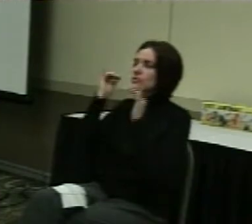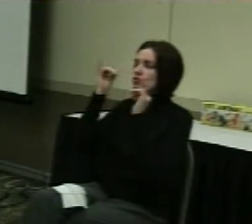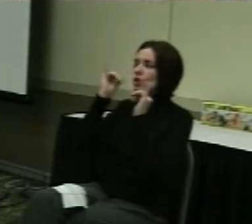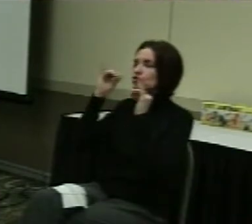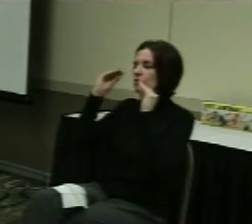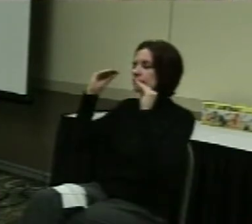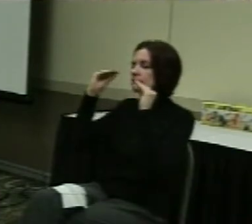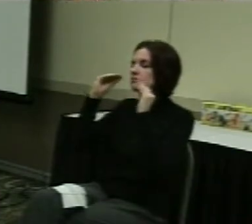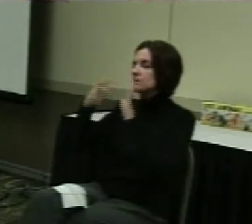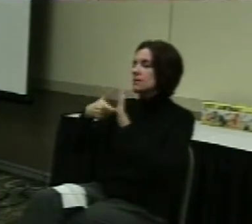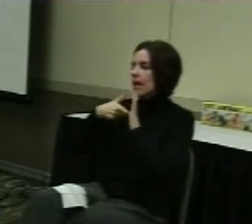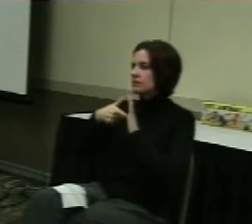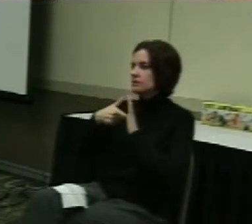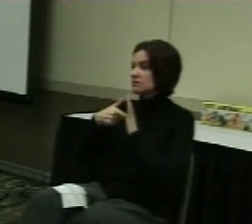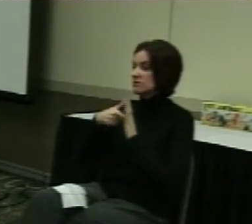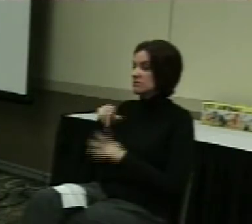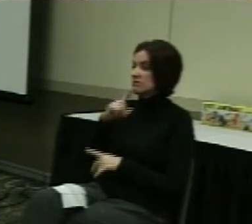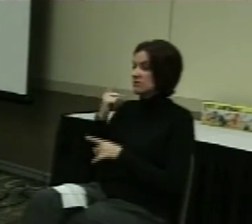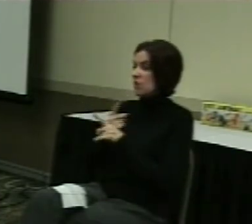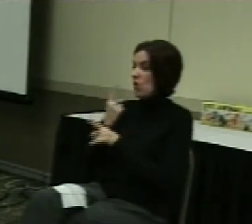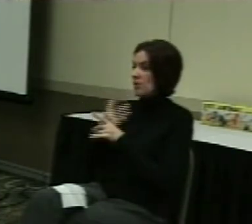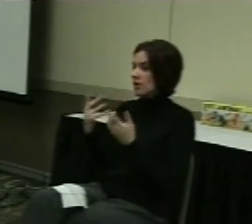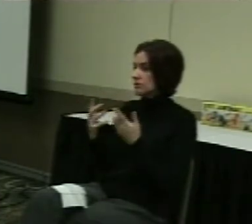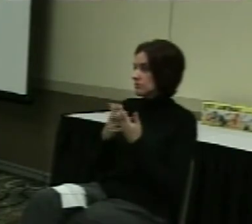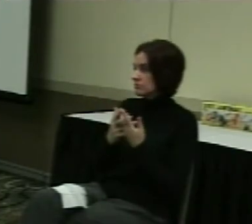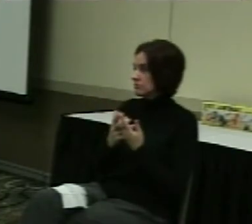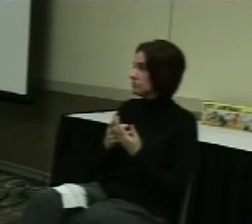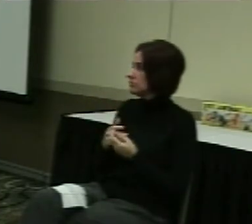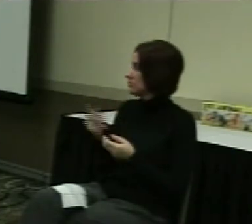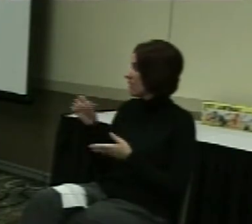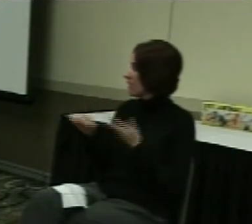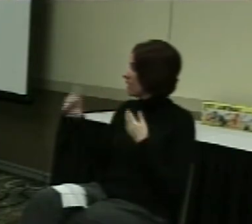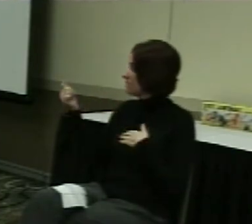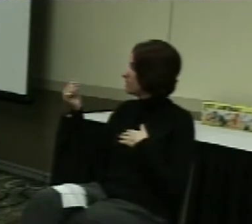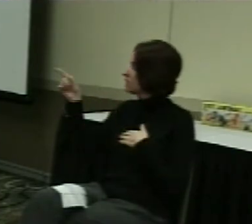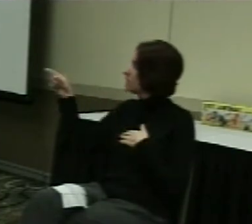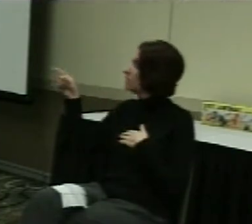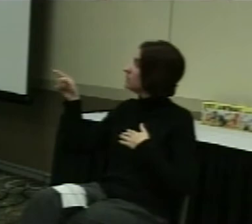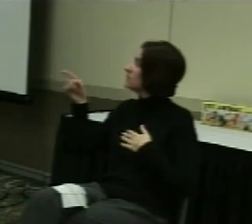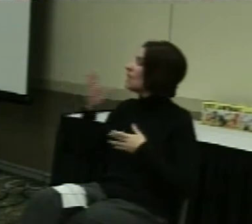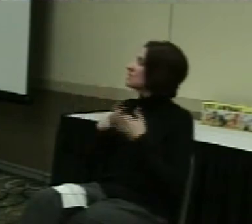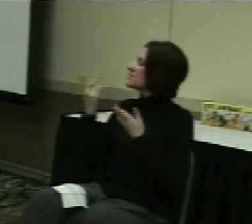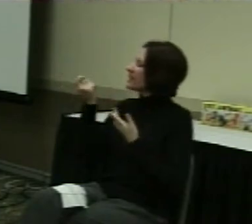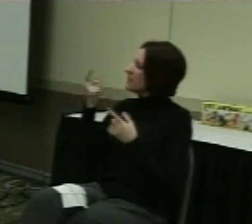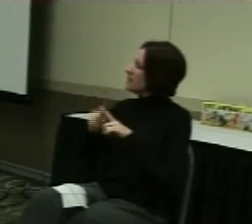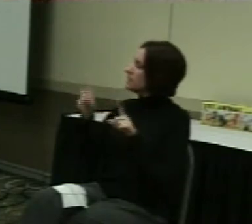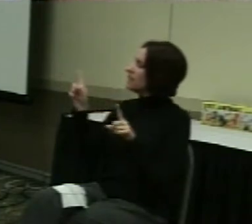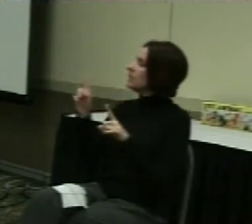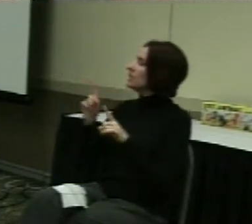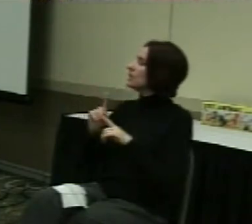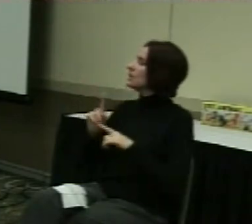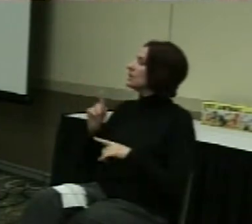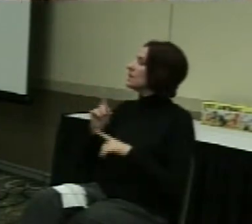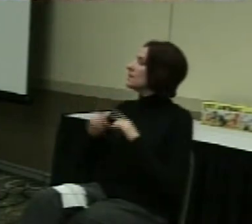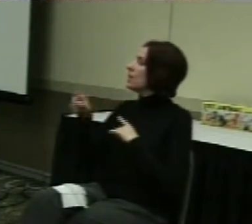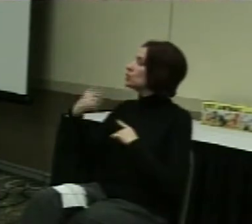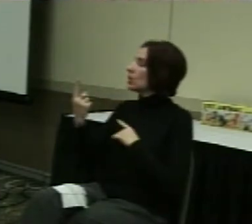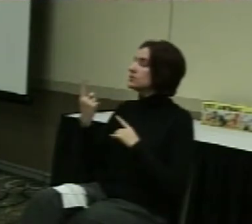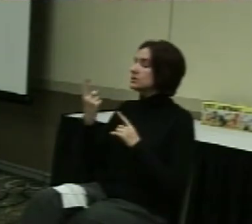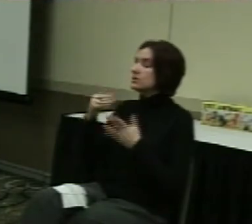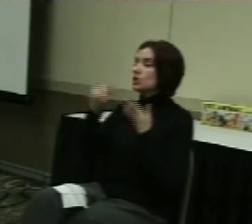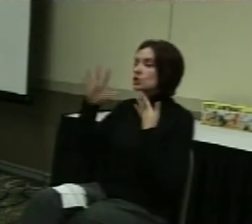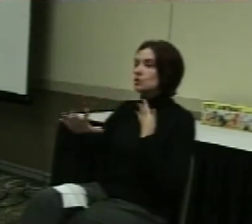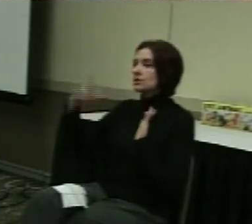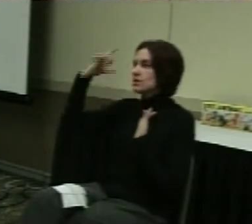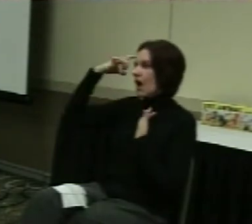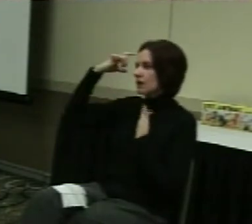That's any other considerations about, are the instructional demands appropriate? This is something different, but maybe just the student's cognitive